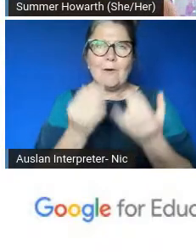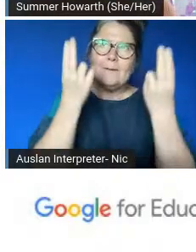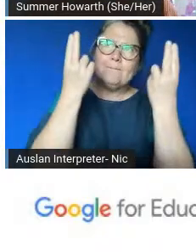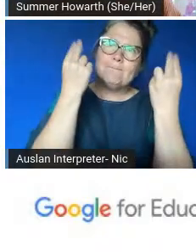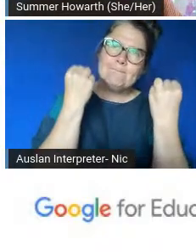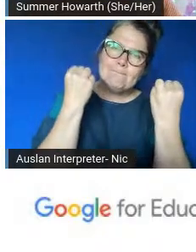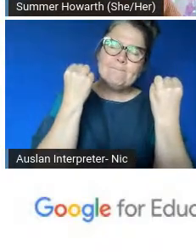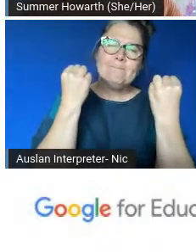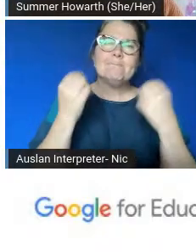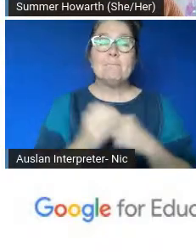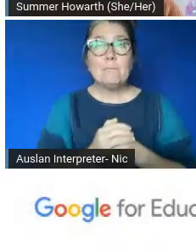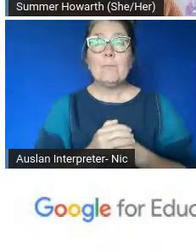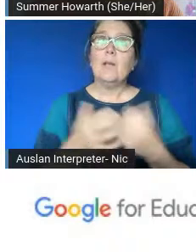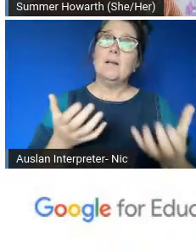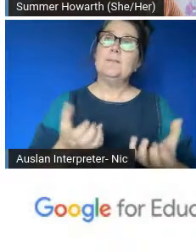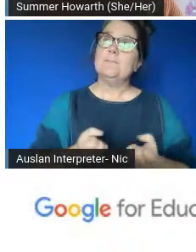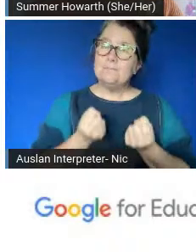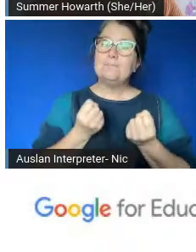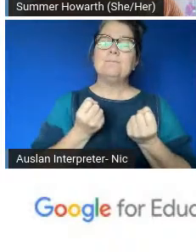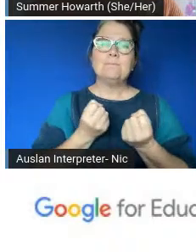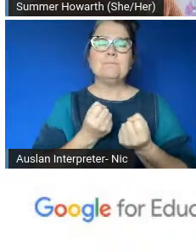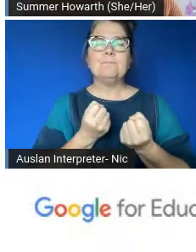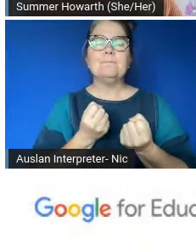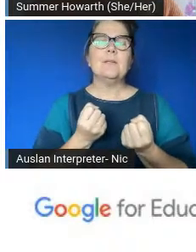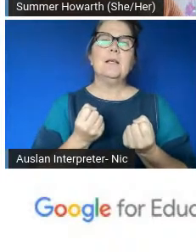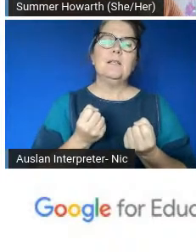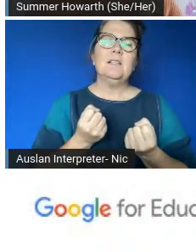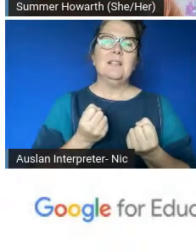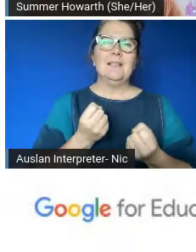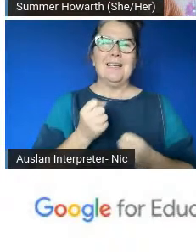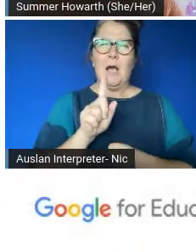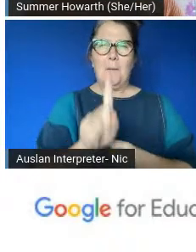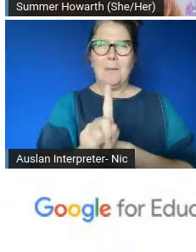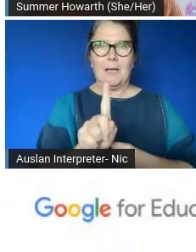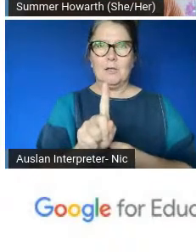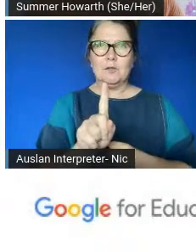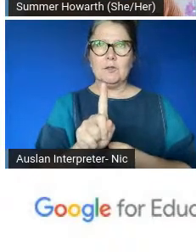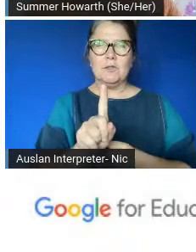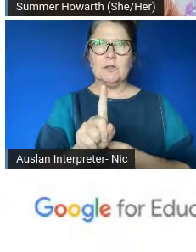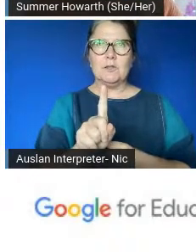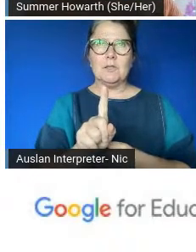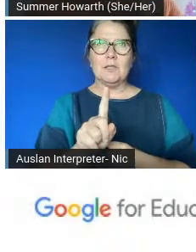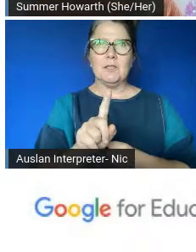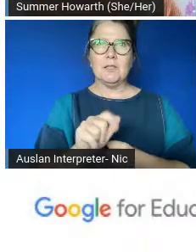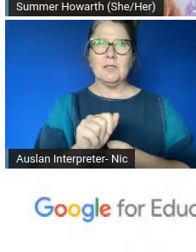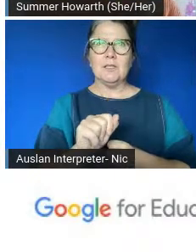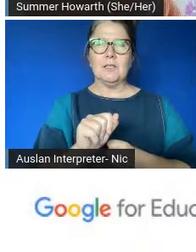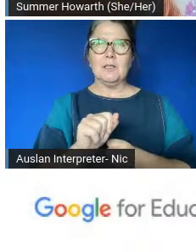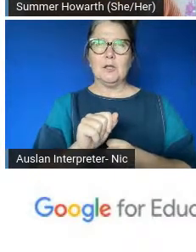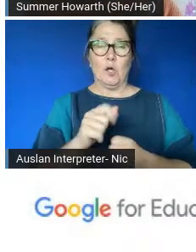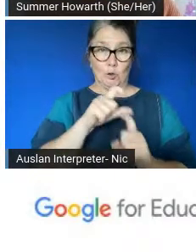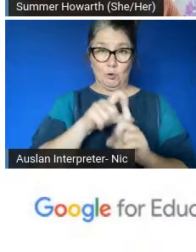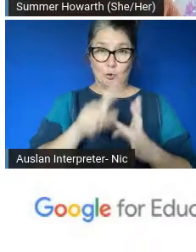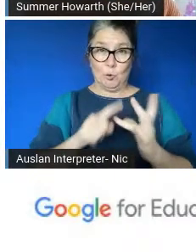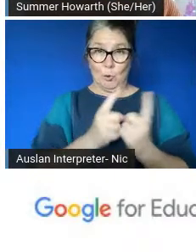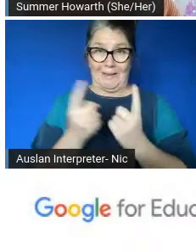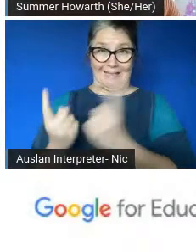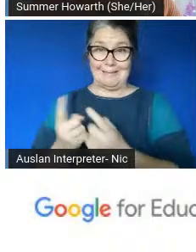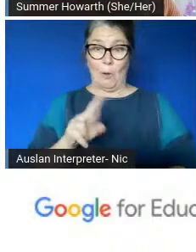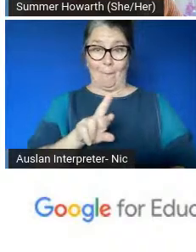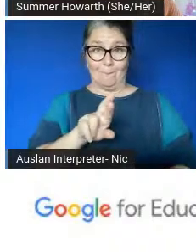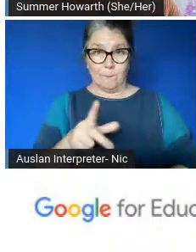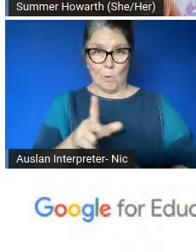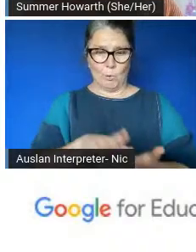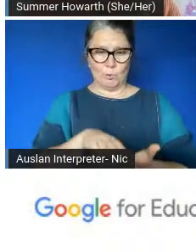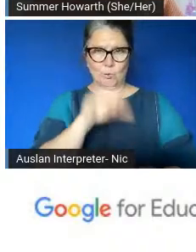if you will. So really thinking about the doing things for students. That's a lot of scaffolding there. That's understanding the needs of